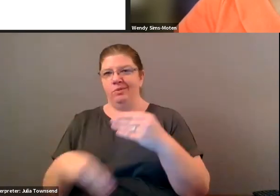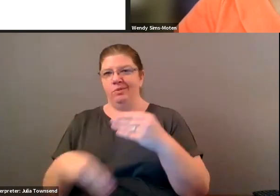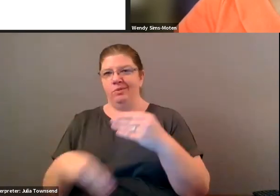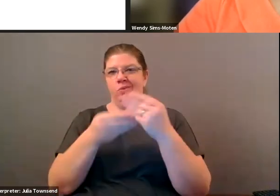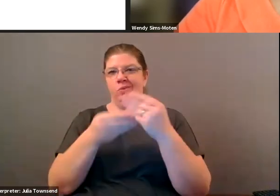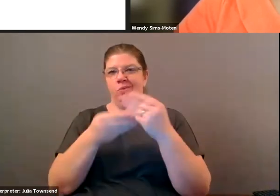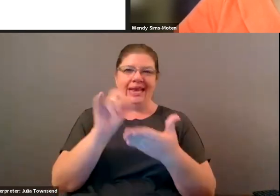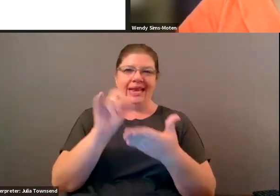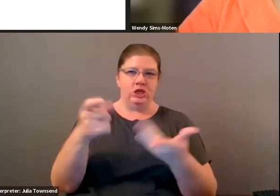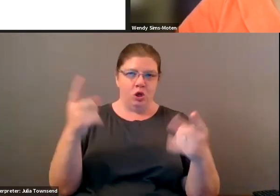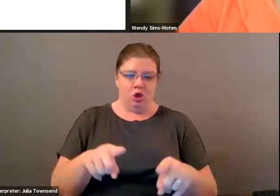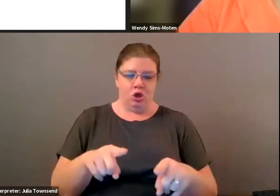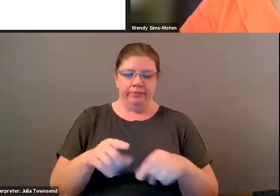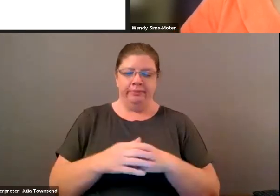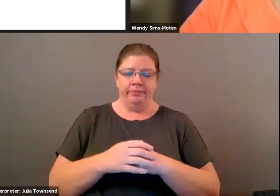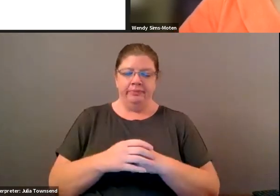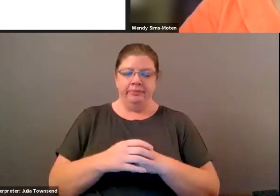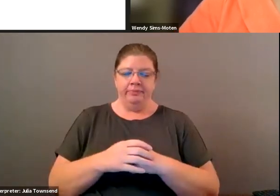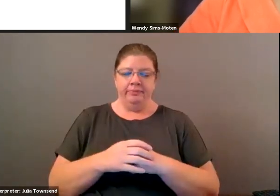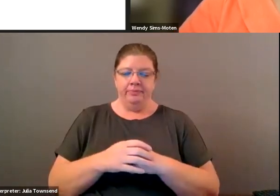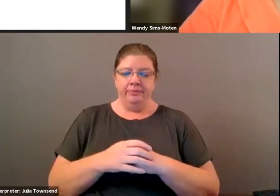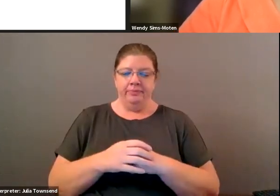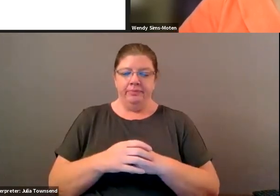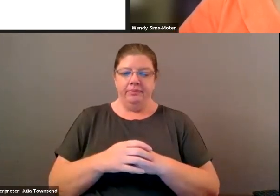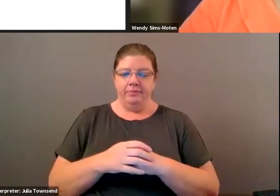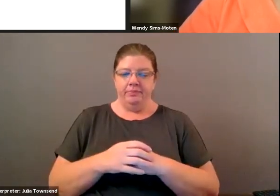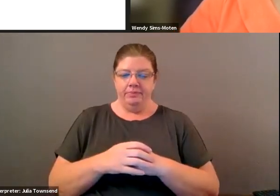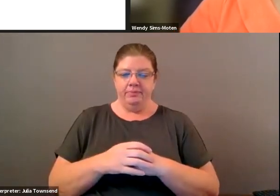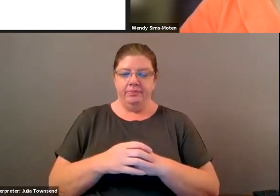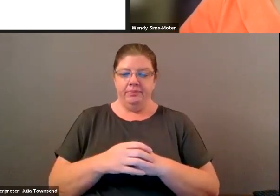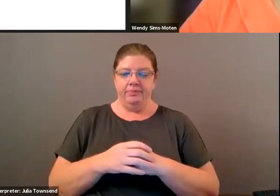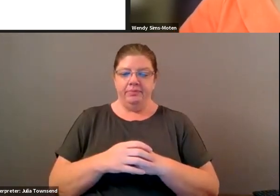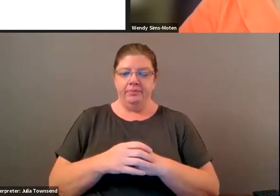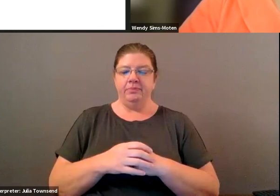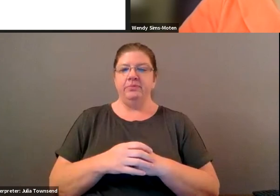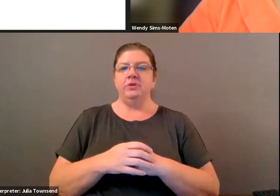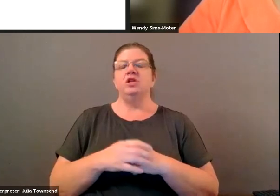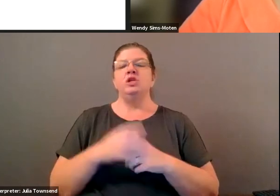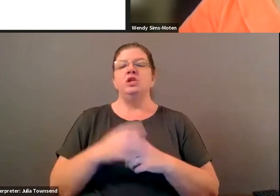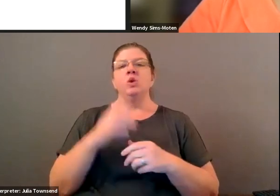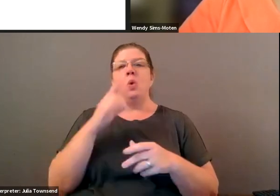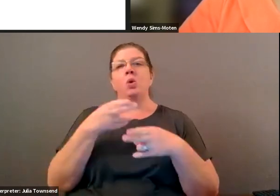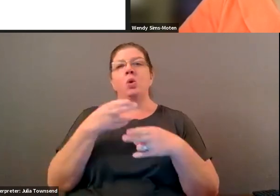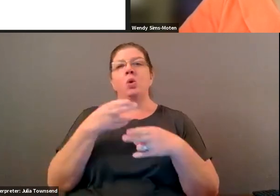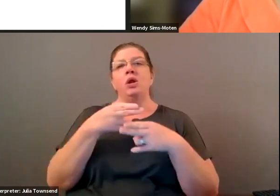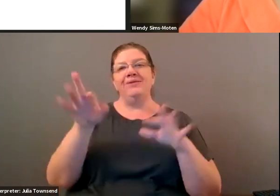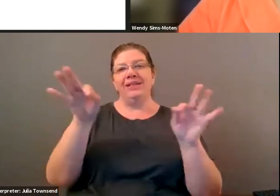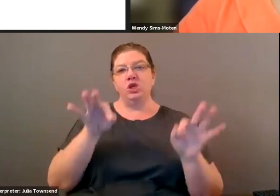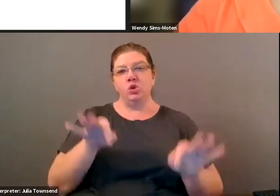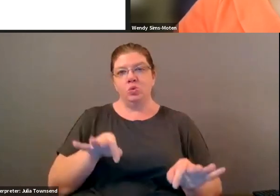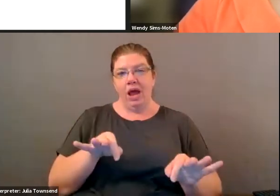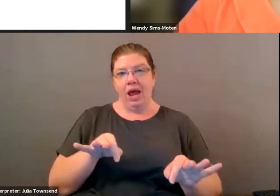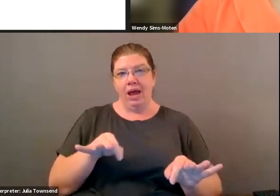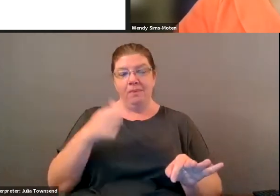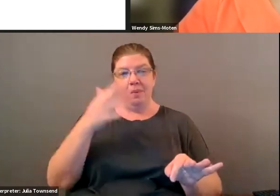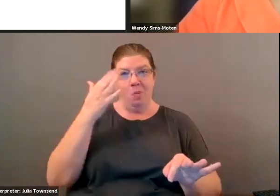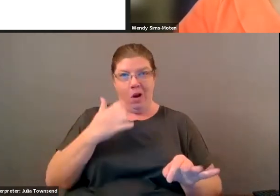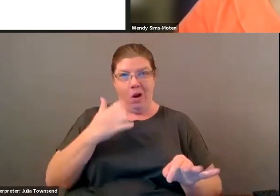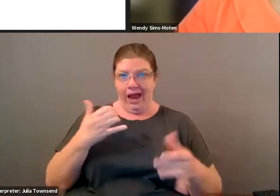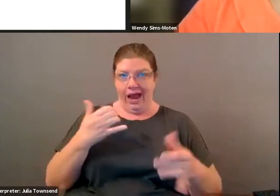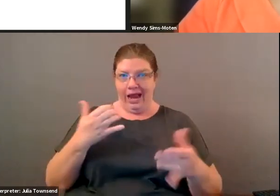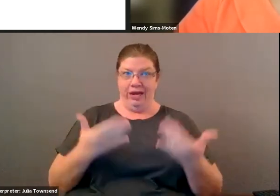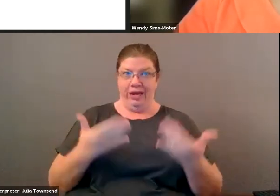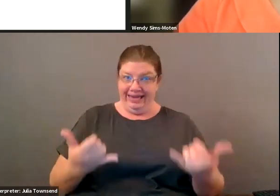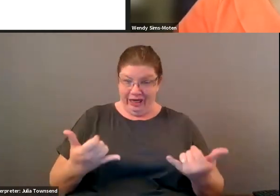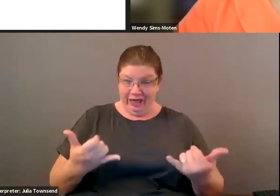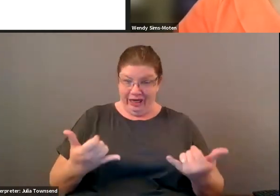occur. So I'm going to briefly describe why you are here at the point where you are,